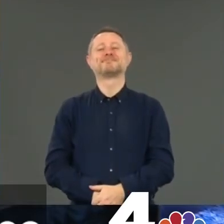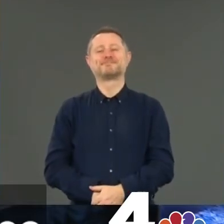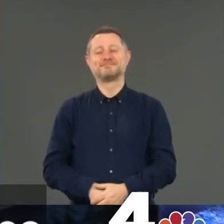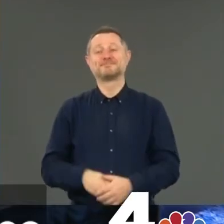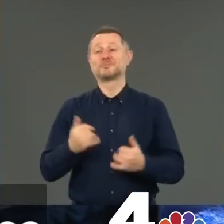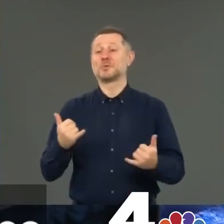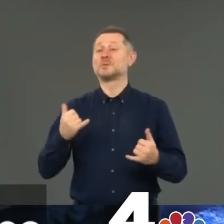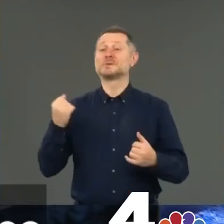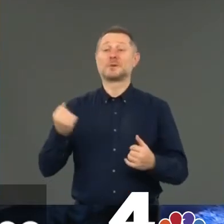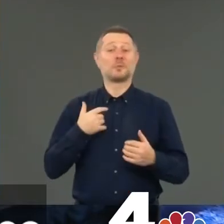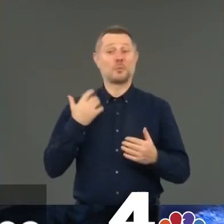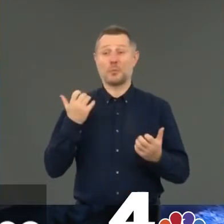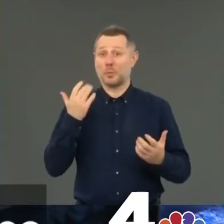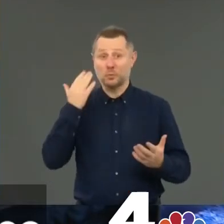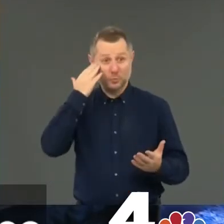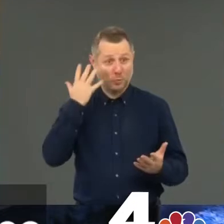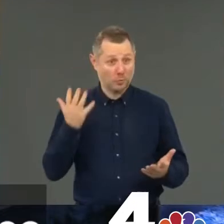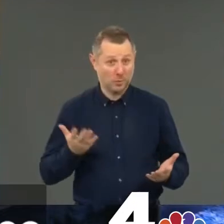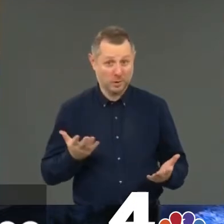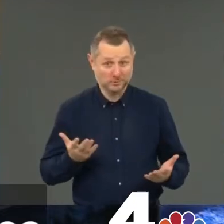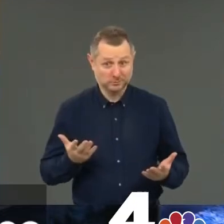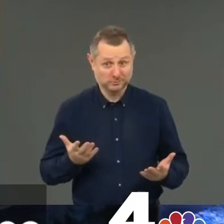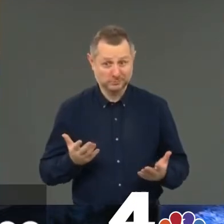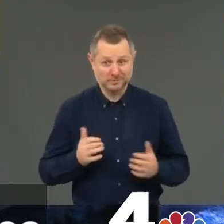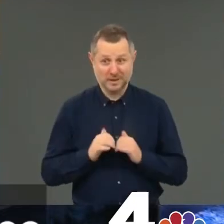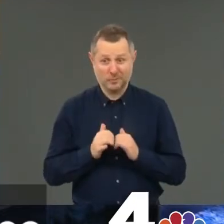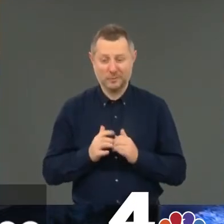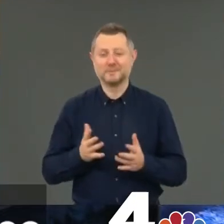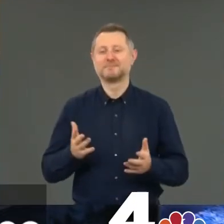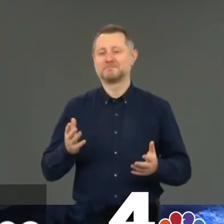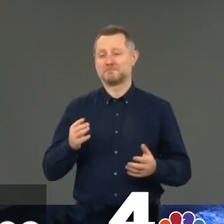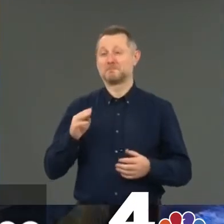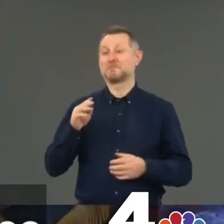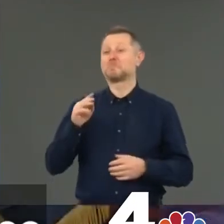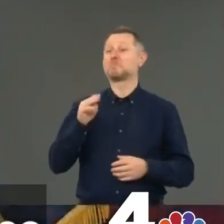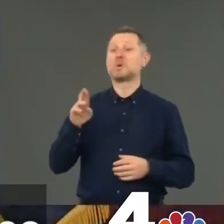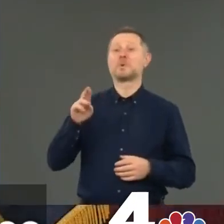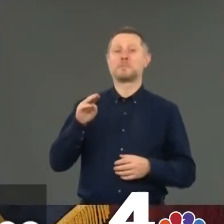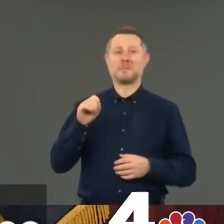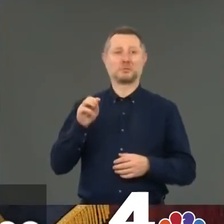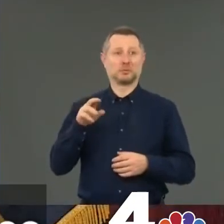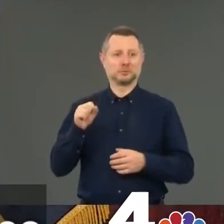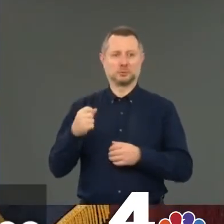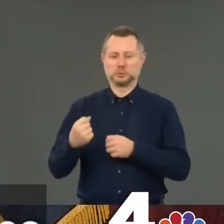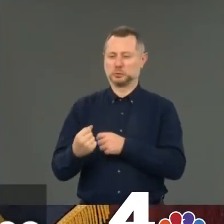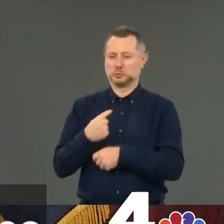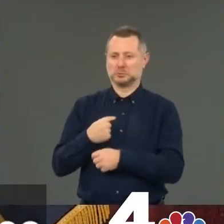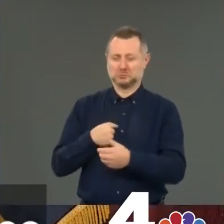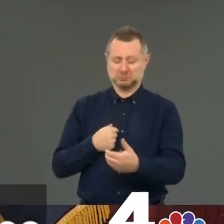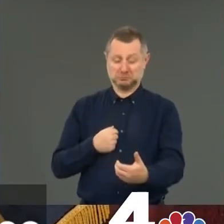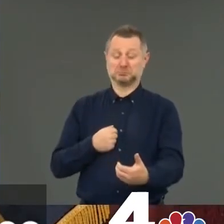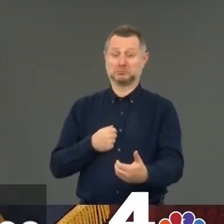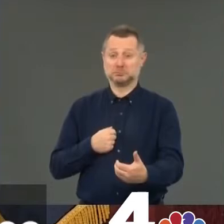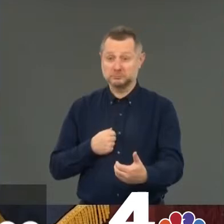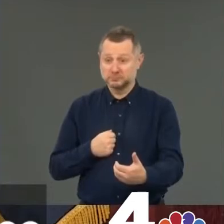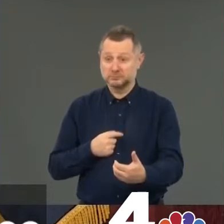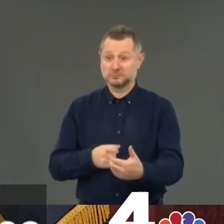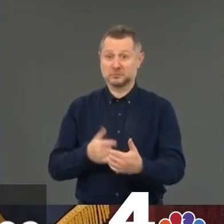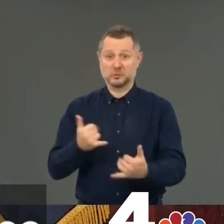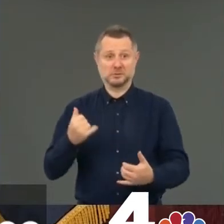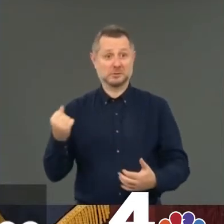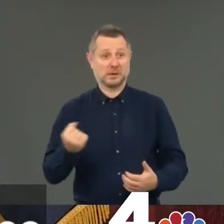Saturday because Mr. Metz tweeted at me this morning that today is Saturday. He is